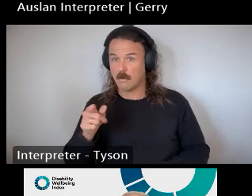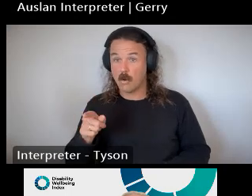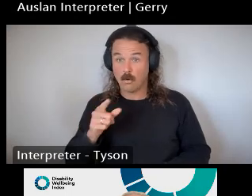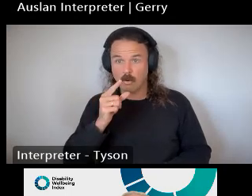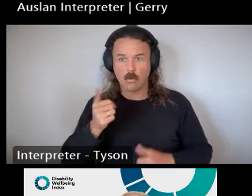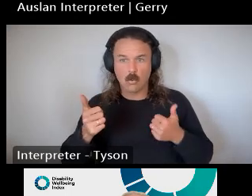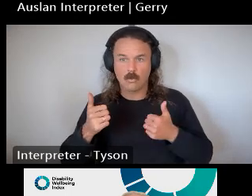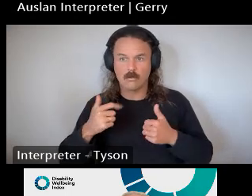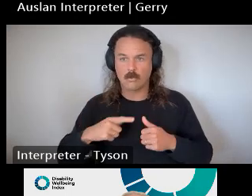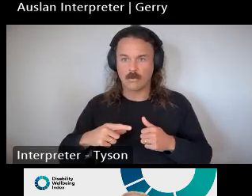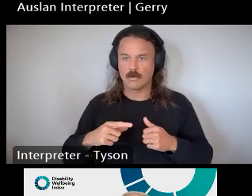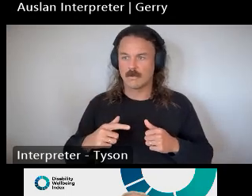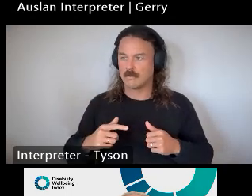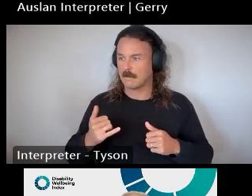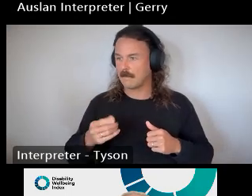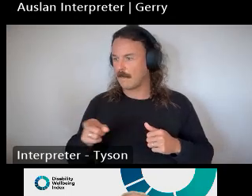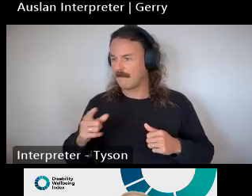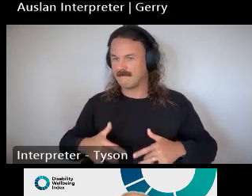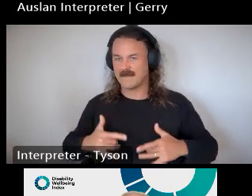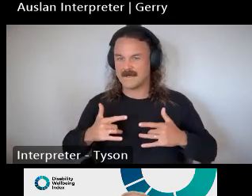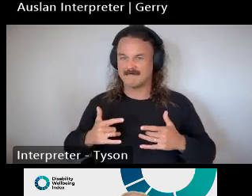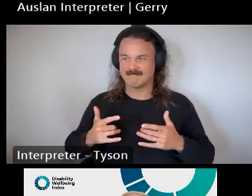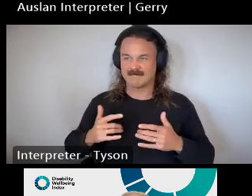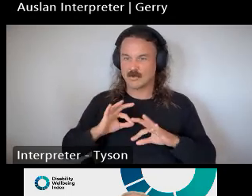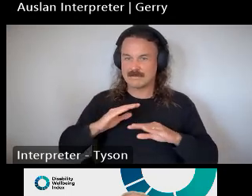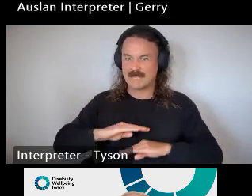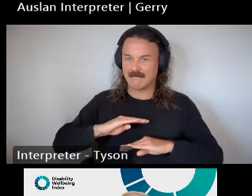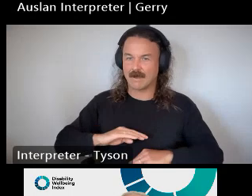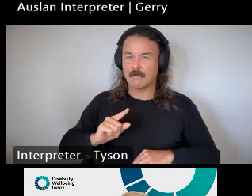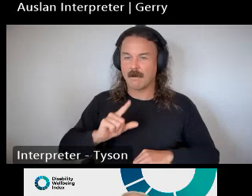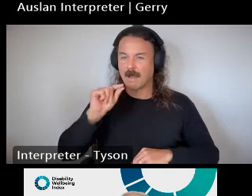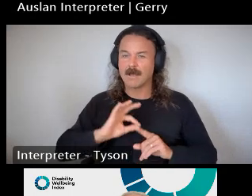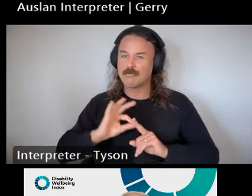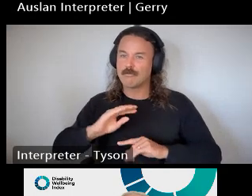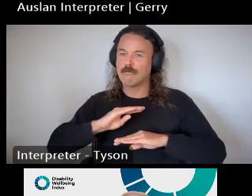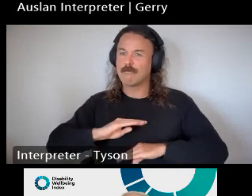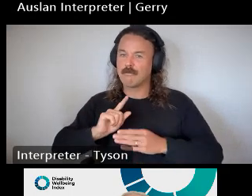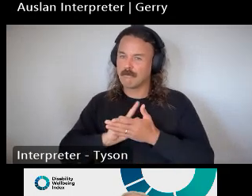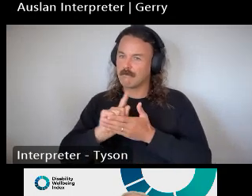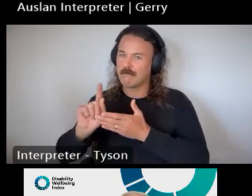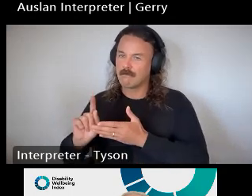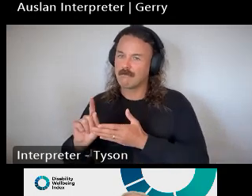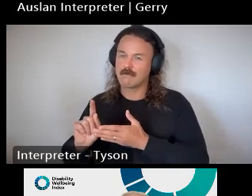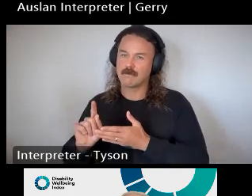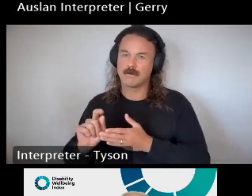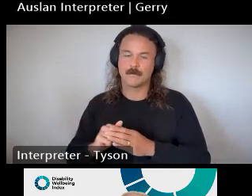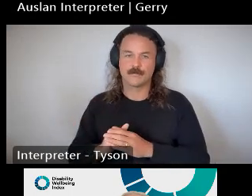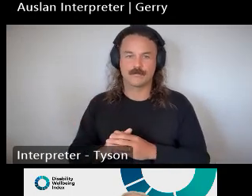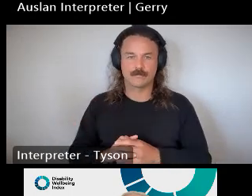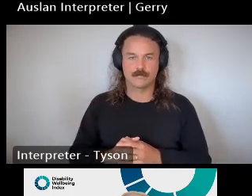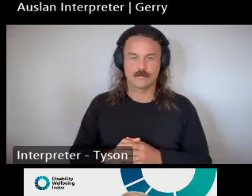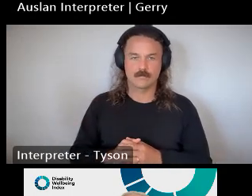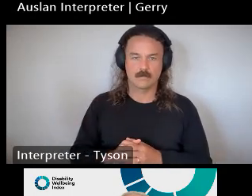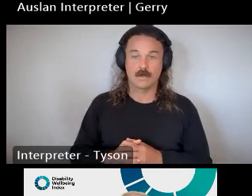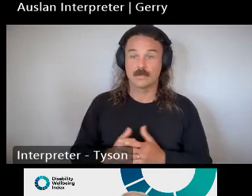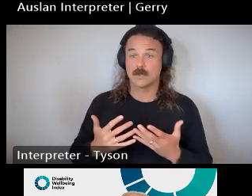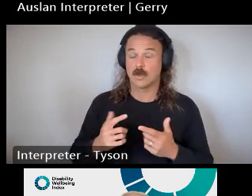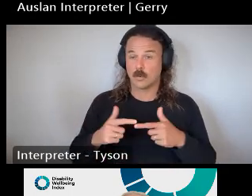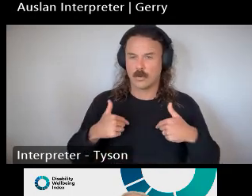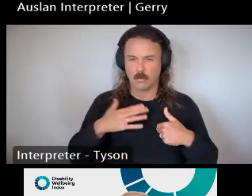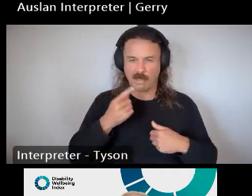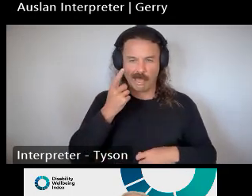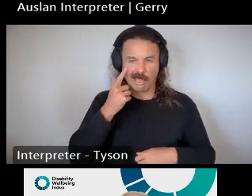small group respond the survey twice, so looking at the test-retest reliability, and we're looking at the item performance